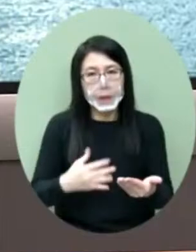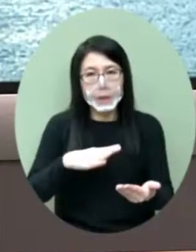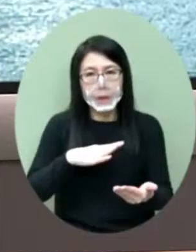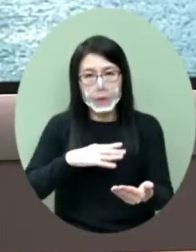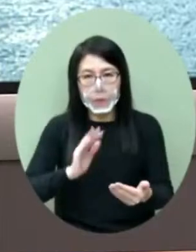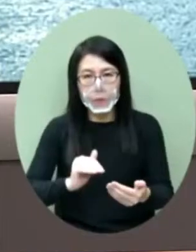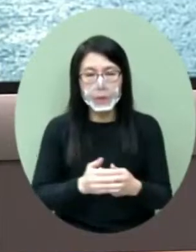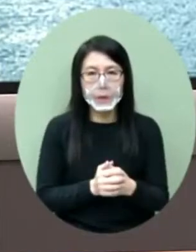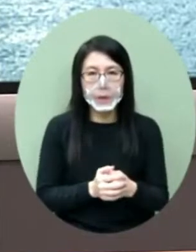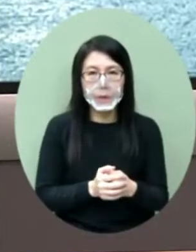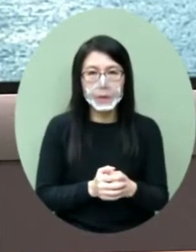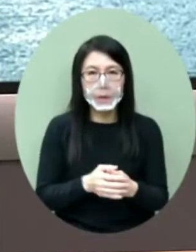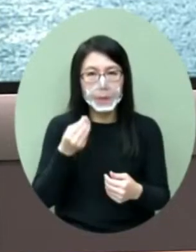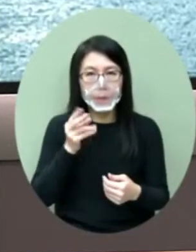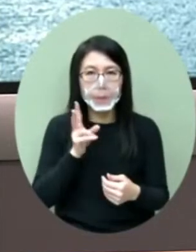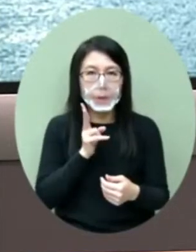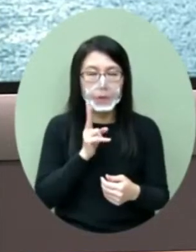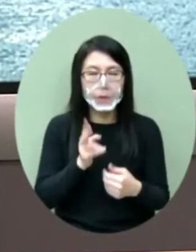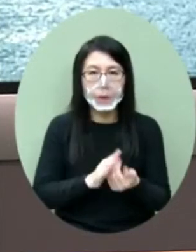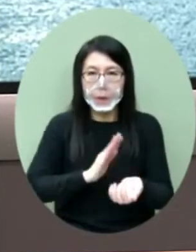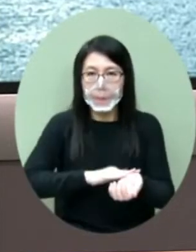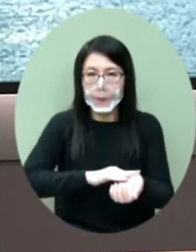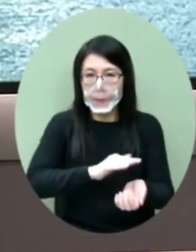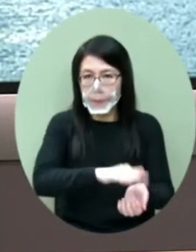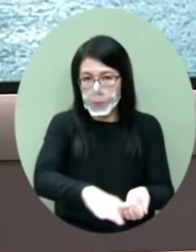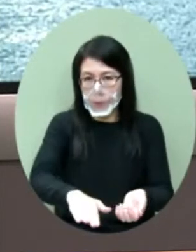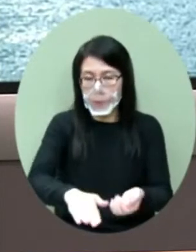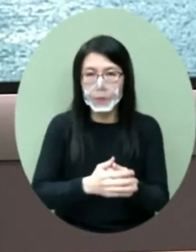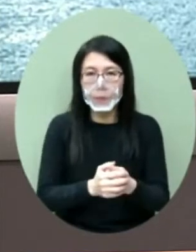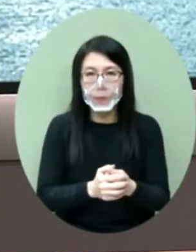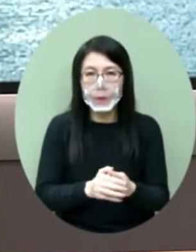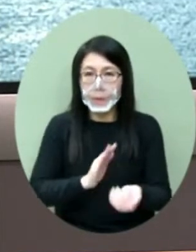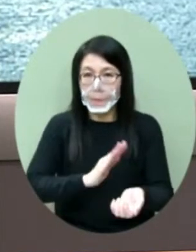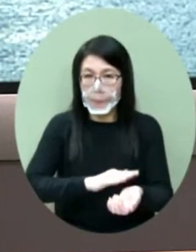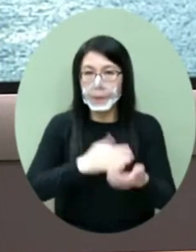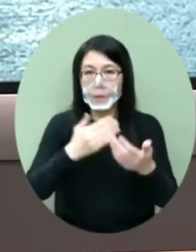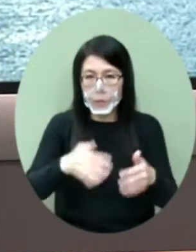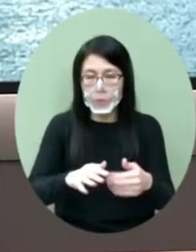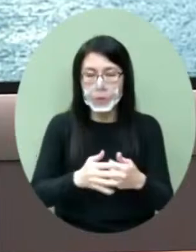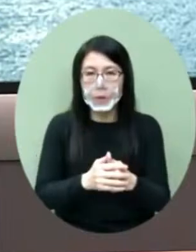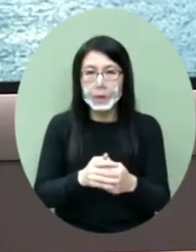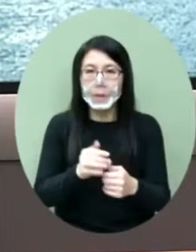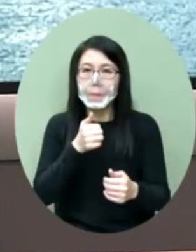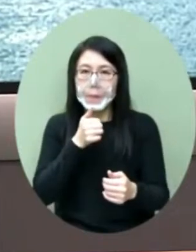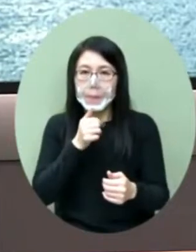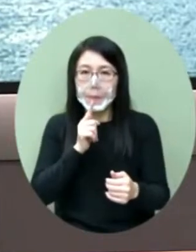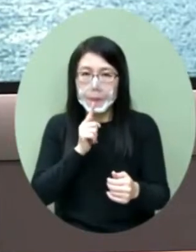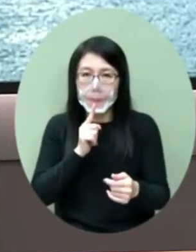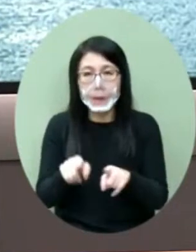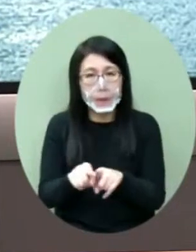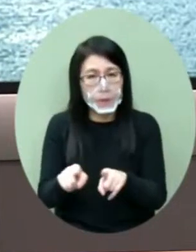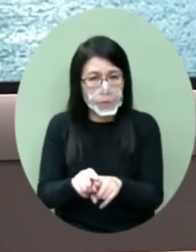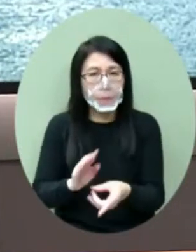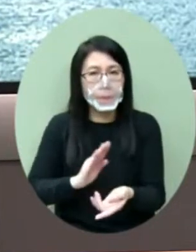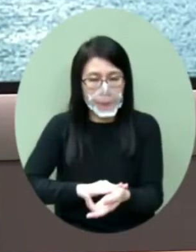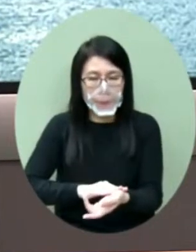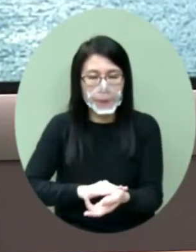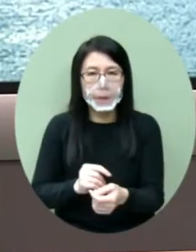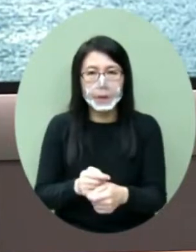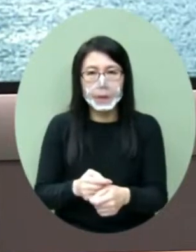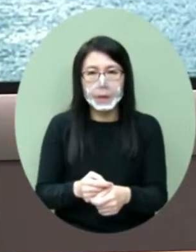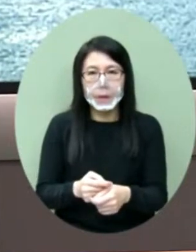situation has somewhat alleviated, wherever possible, if the child